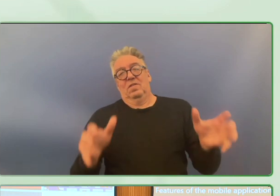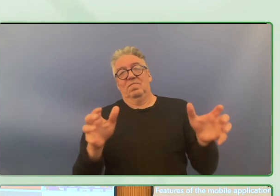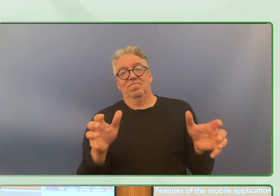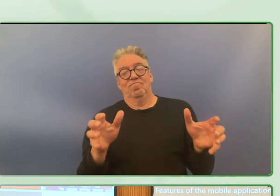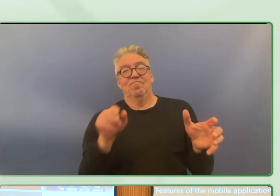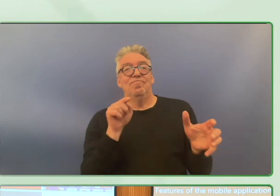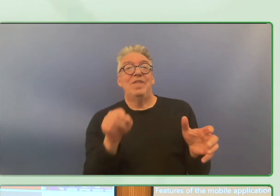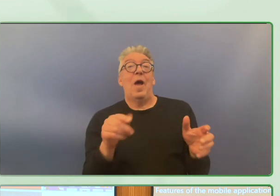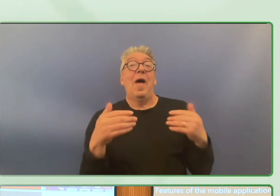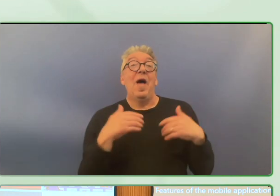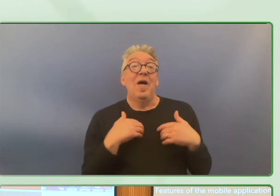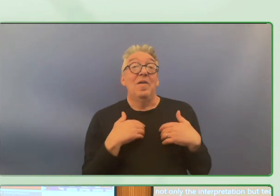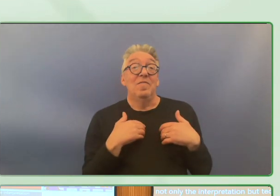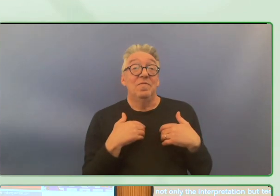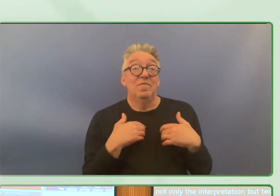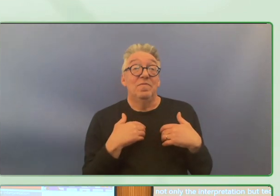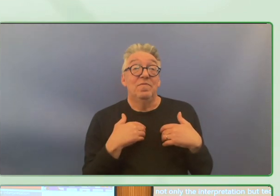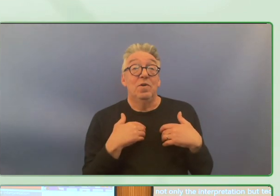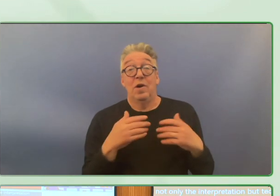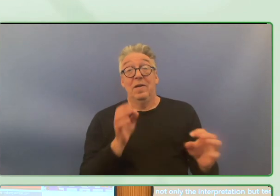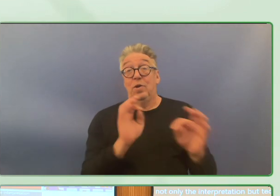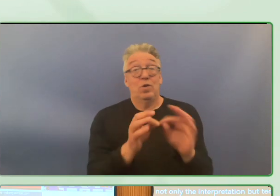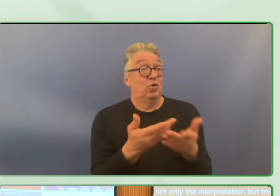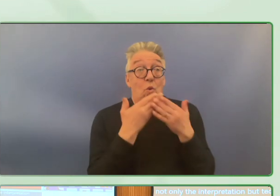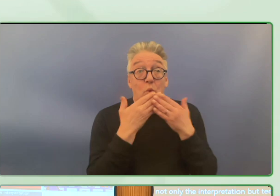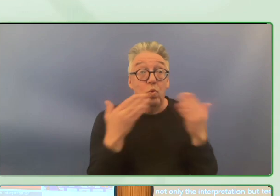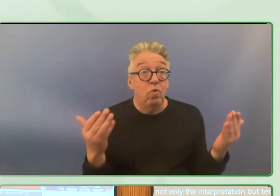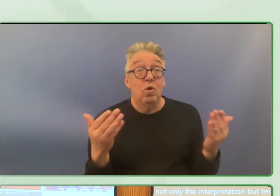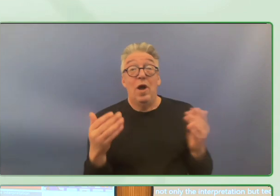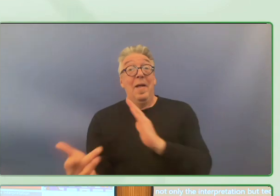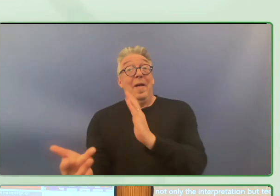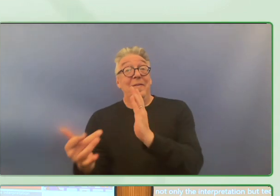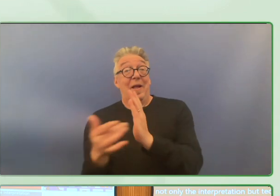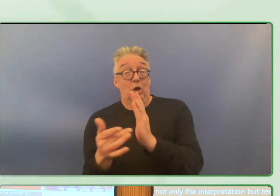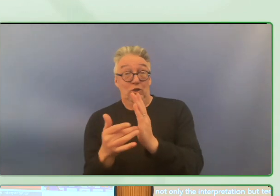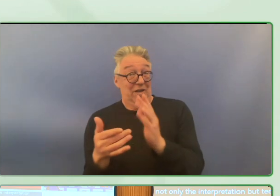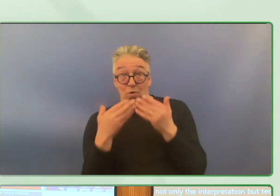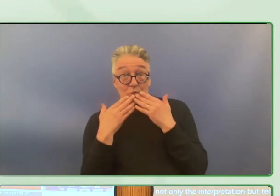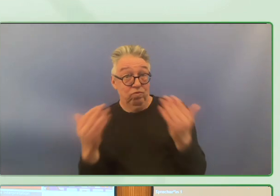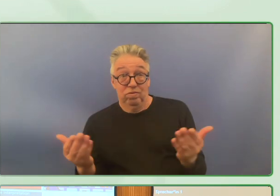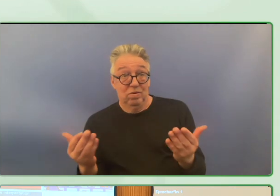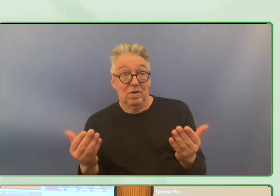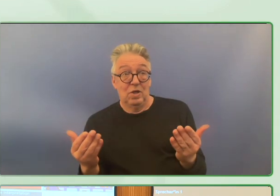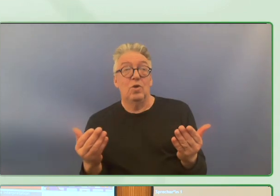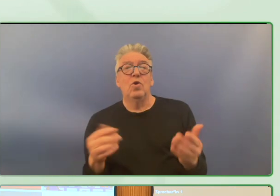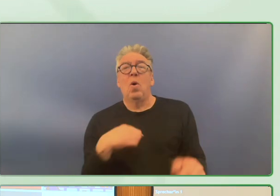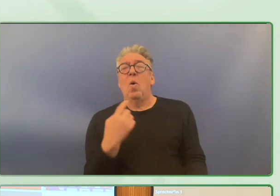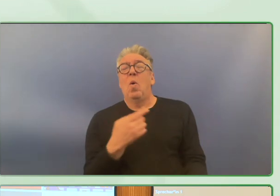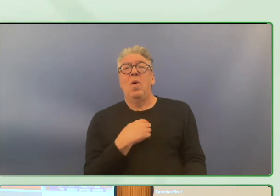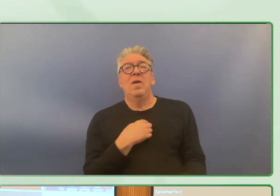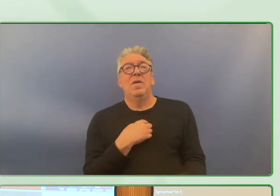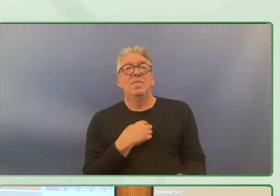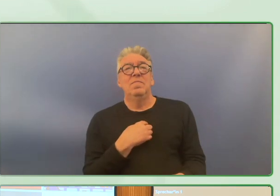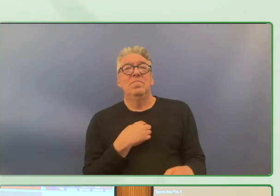have VoIP service, which means they can utilize our mobile application without internet, and